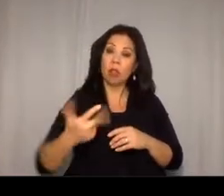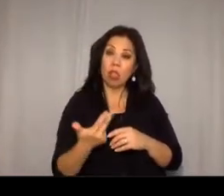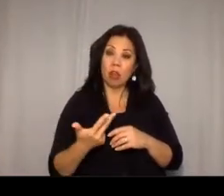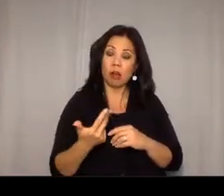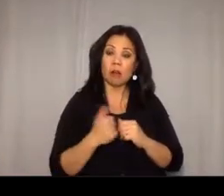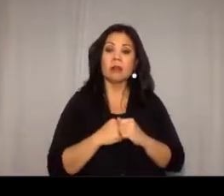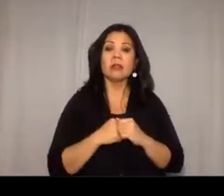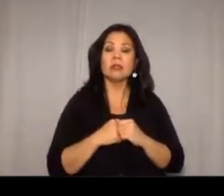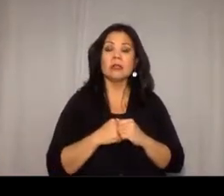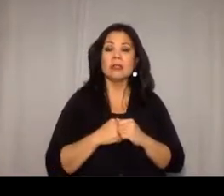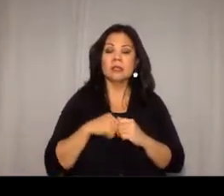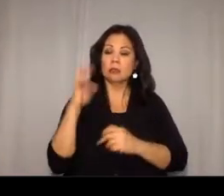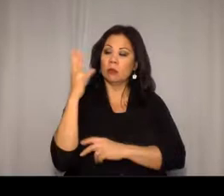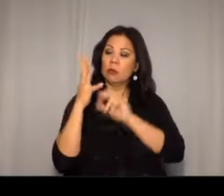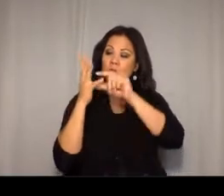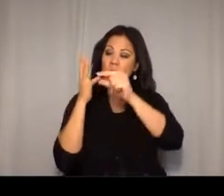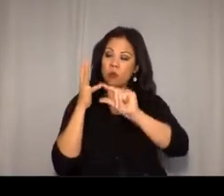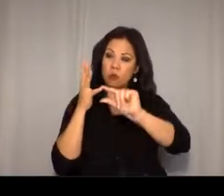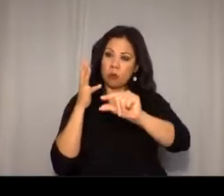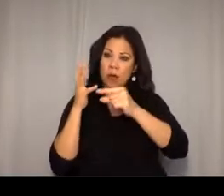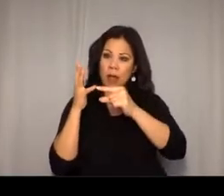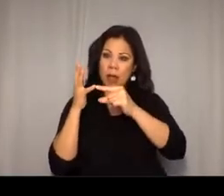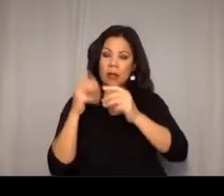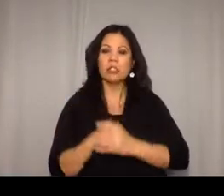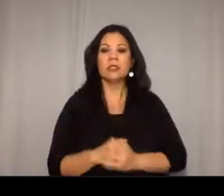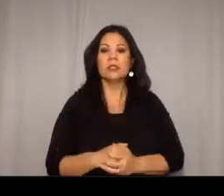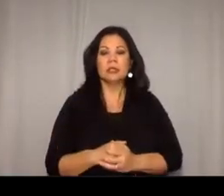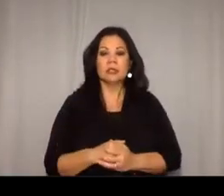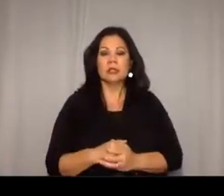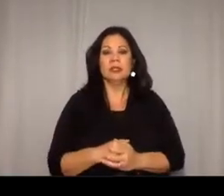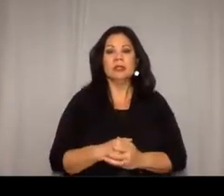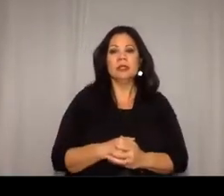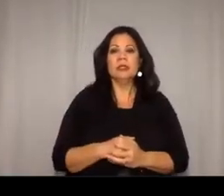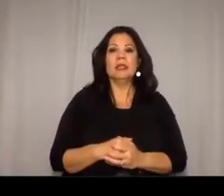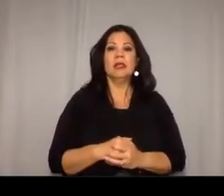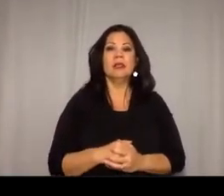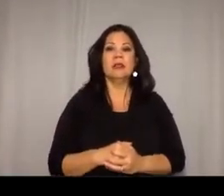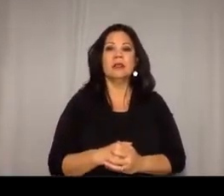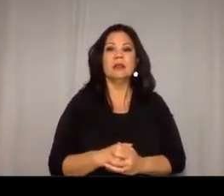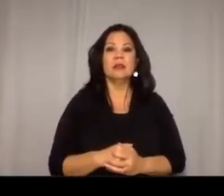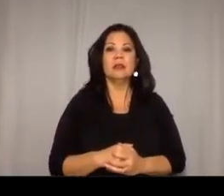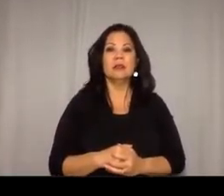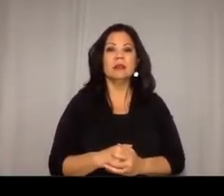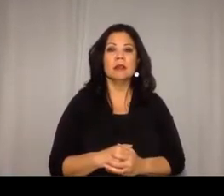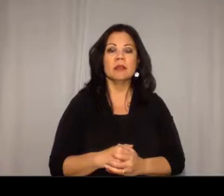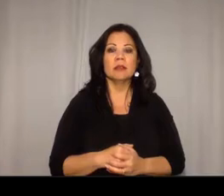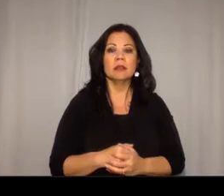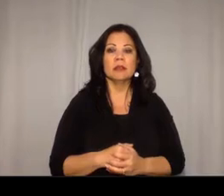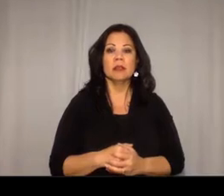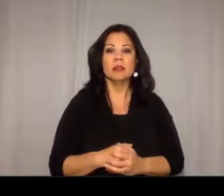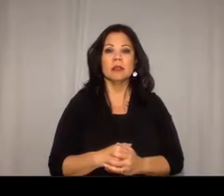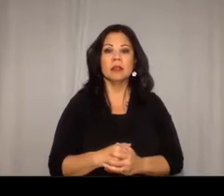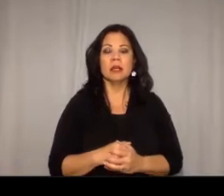third thing would be to draw your branch. Make it nice and wide. And for step